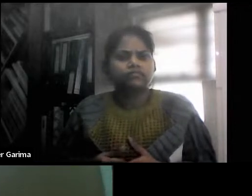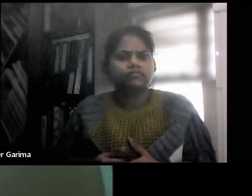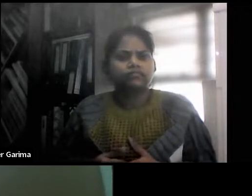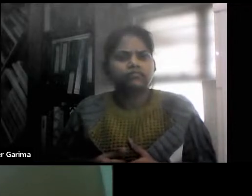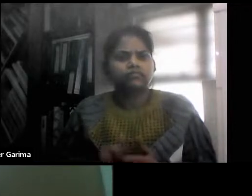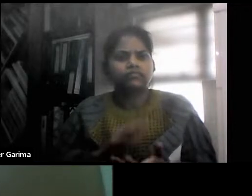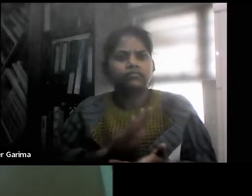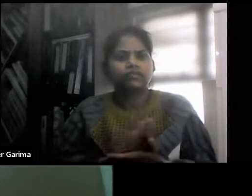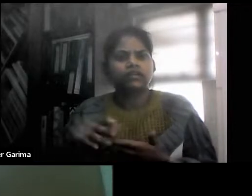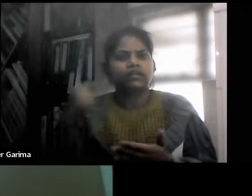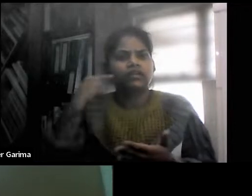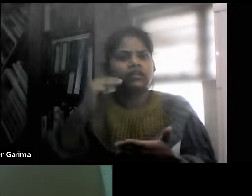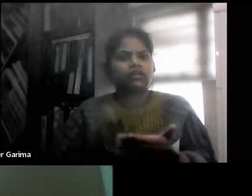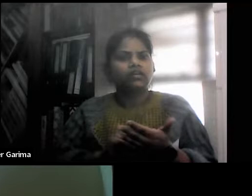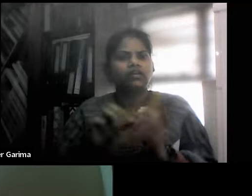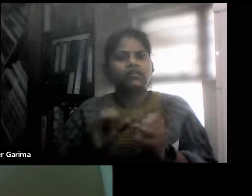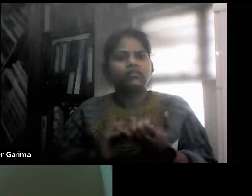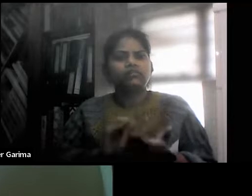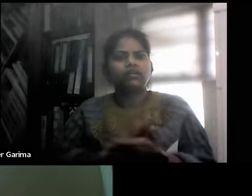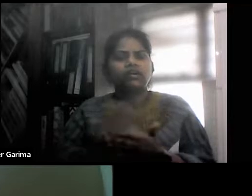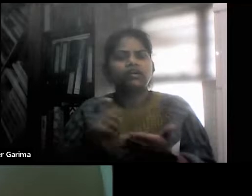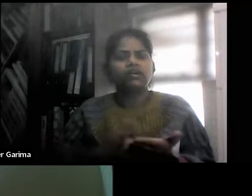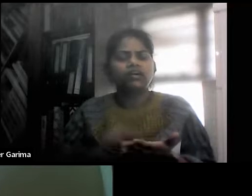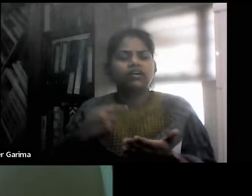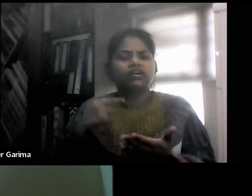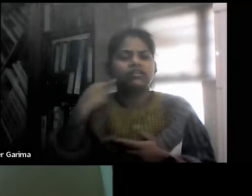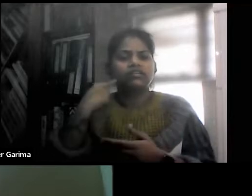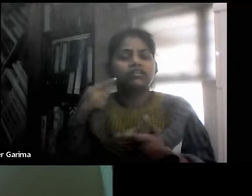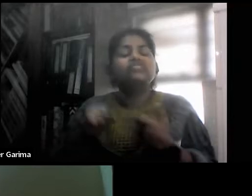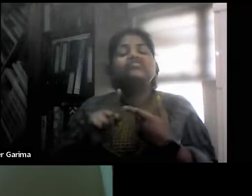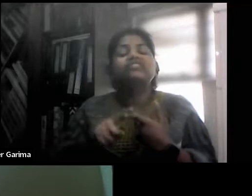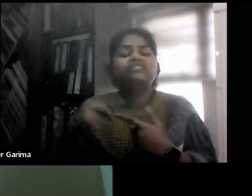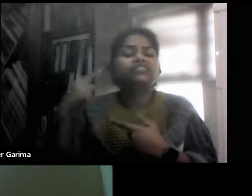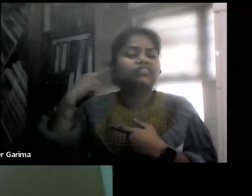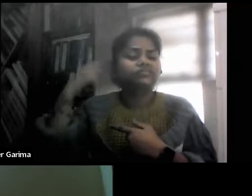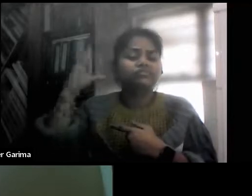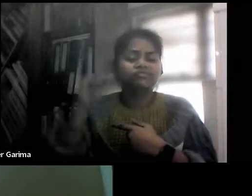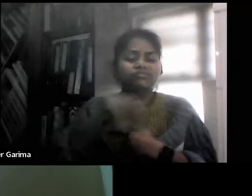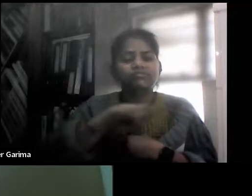Himashri, can you please mute yourself?